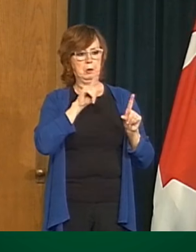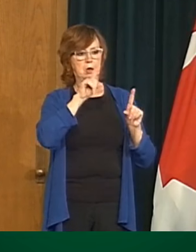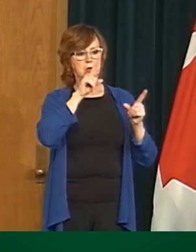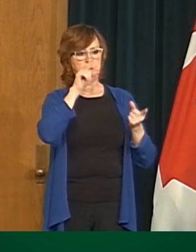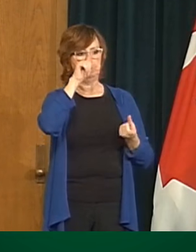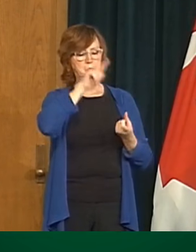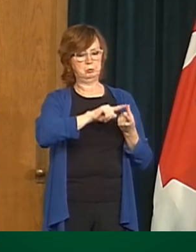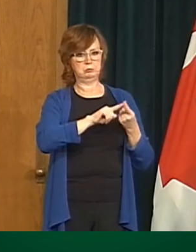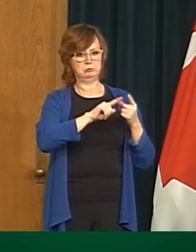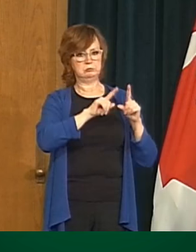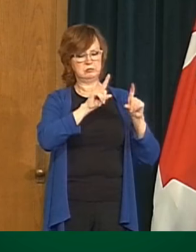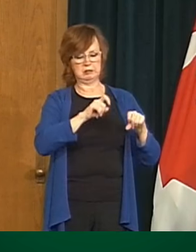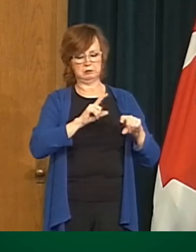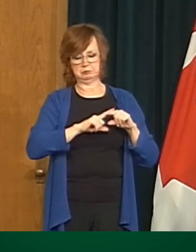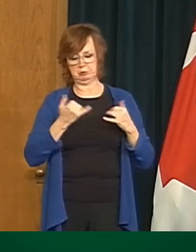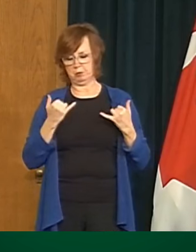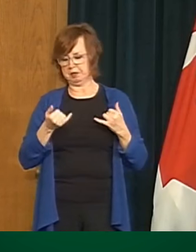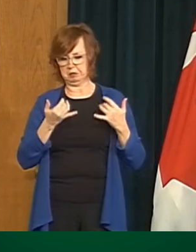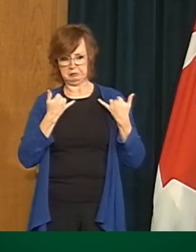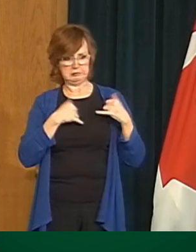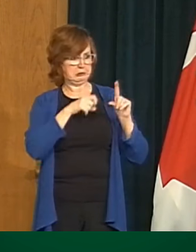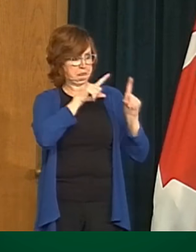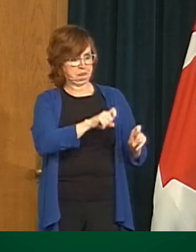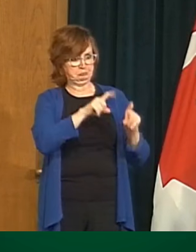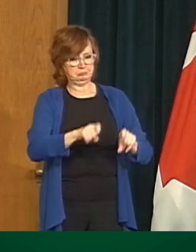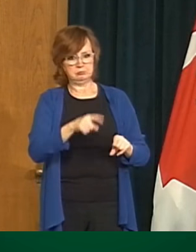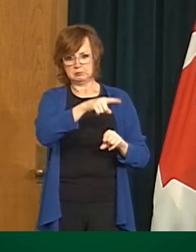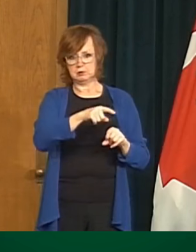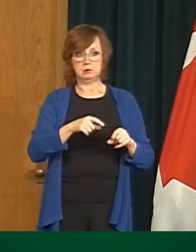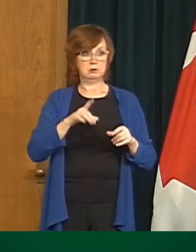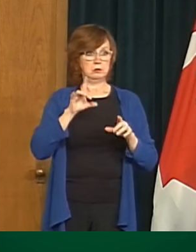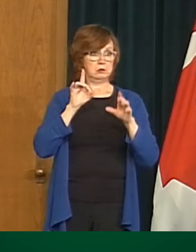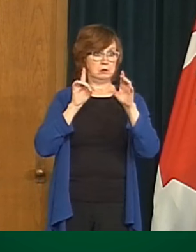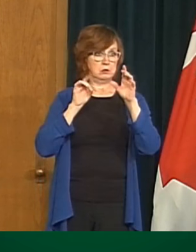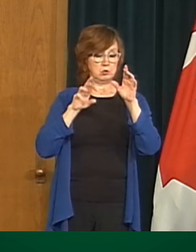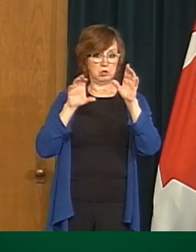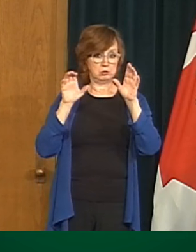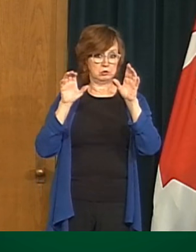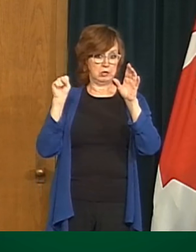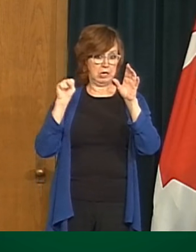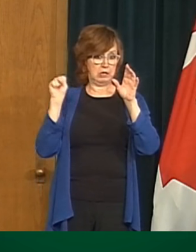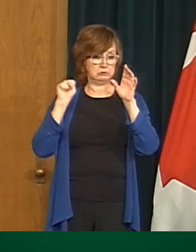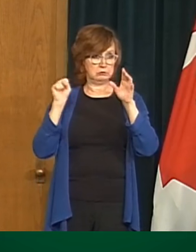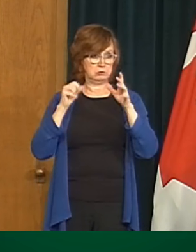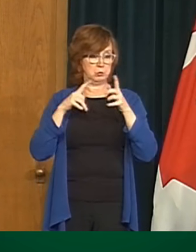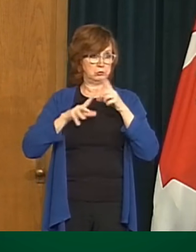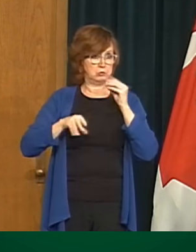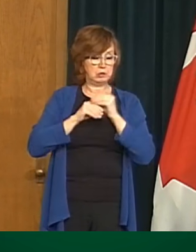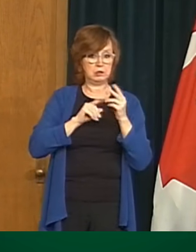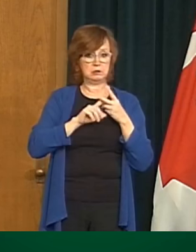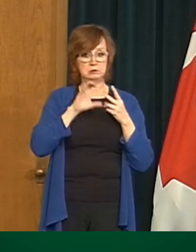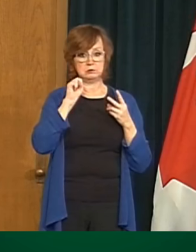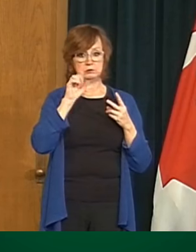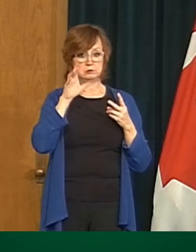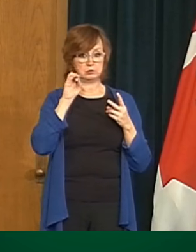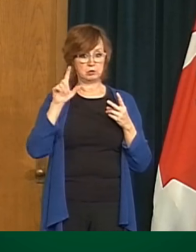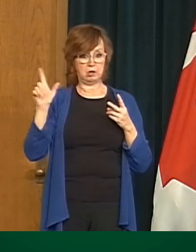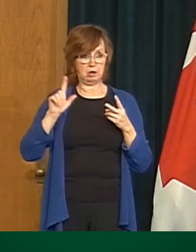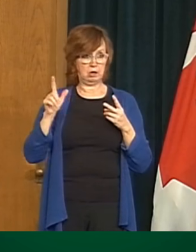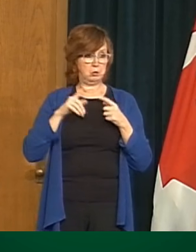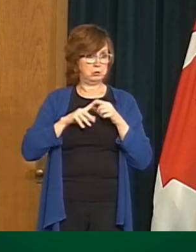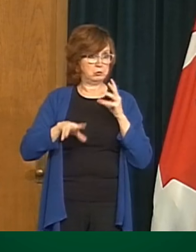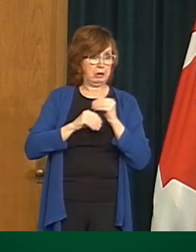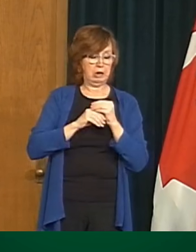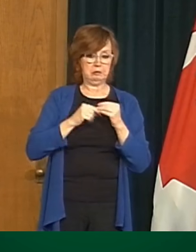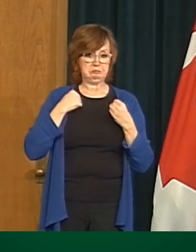expectation in the next few days. I don't know if Dr. Shahab or Scott Livingstone would have anything to add to that, but it